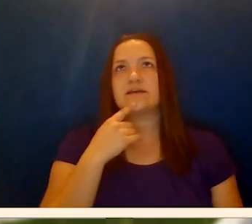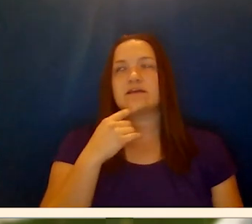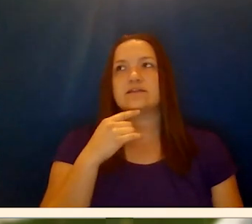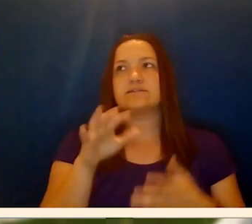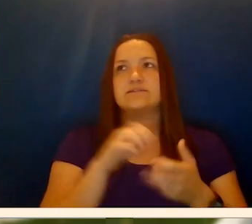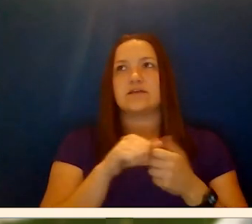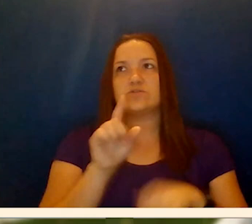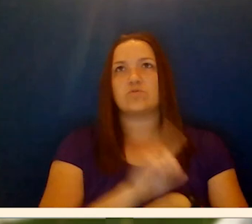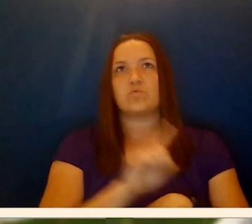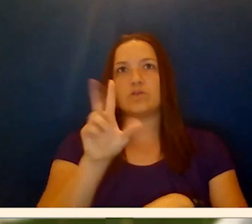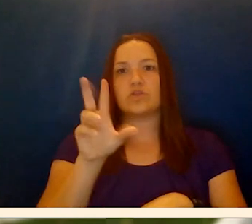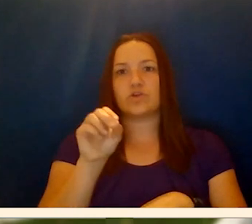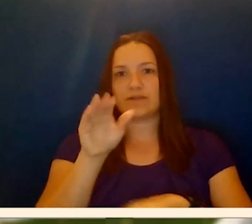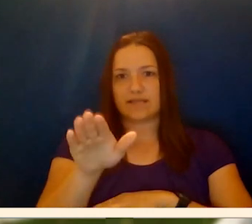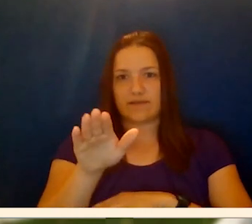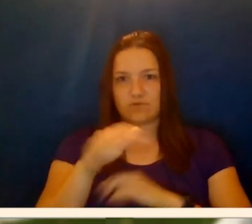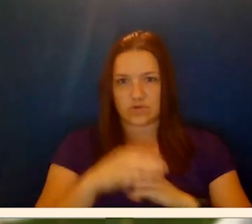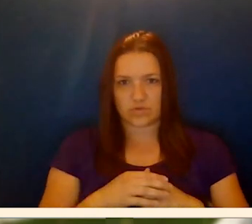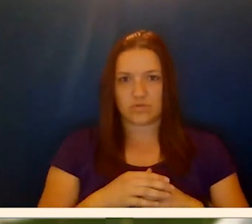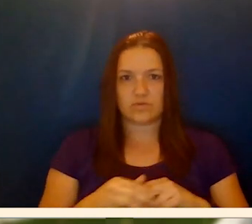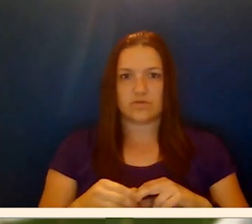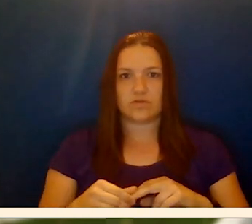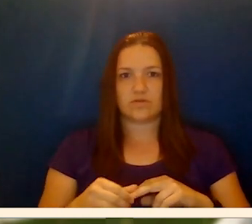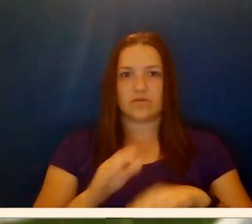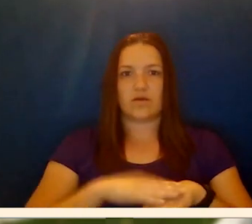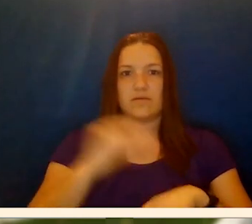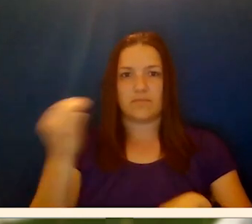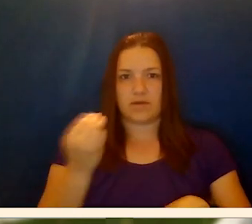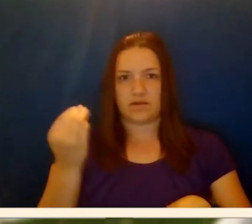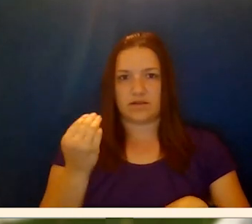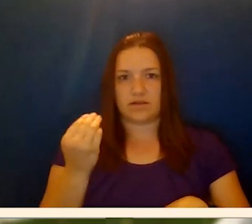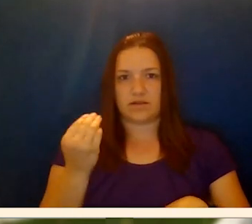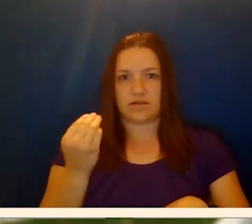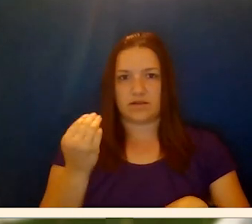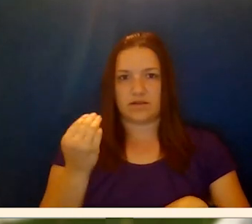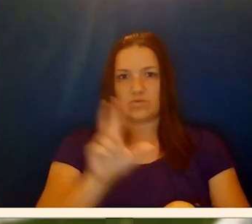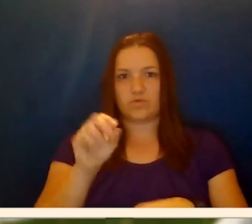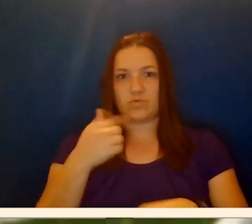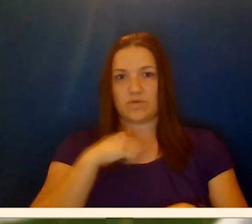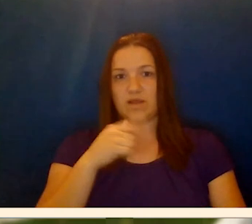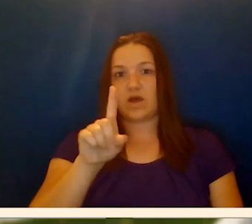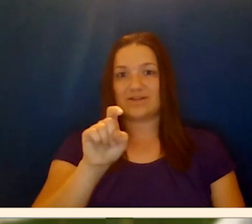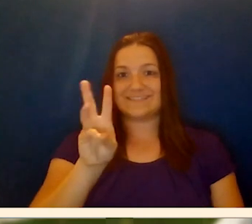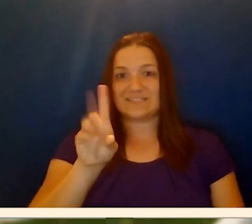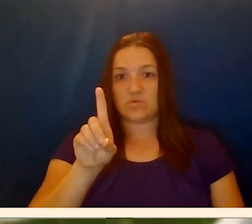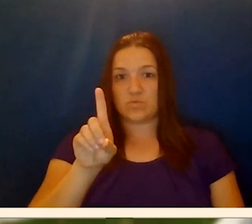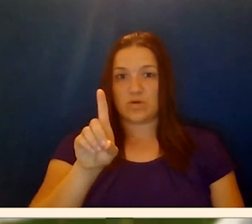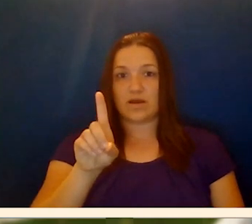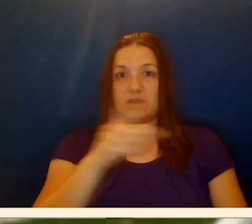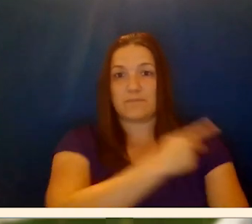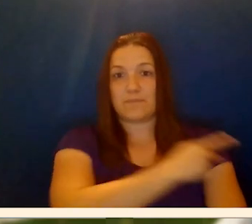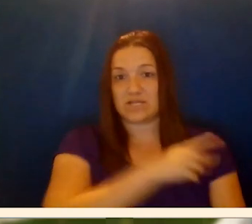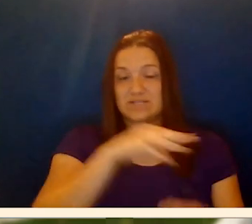at 1:30 in the afternoon on Monday. So it was at 1:30 that we had 161 patients in the